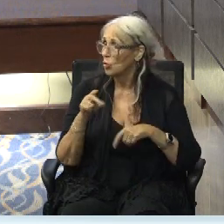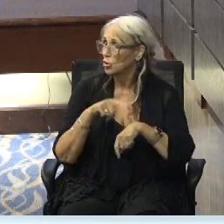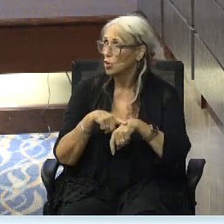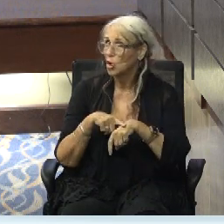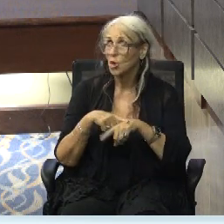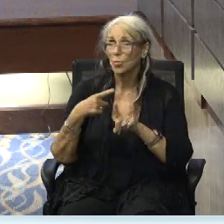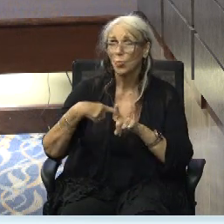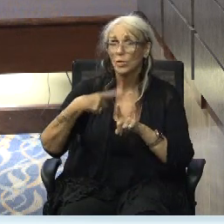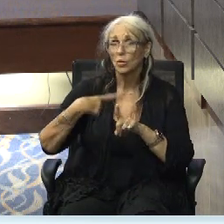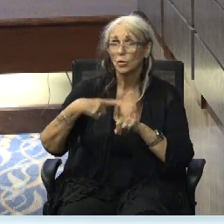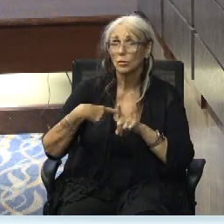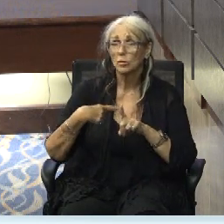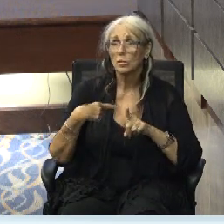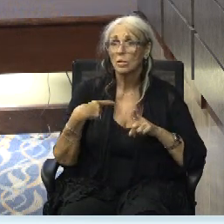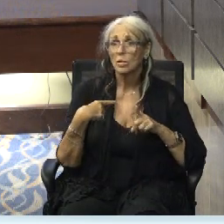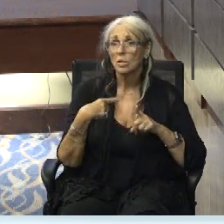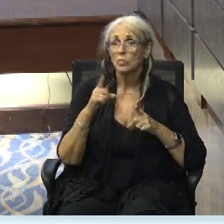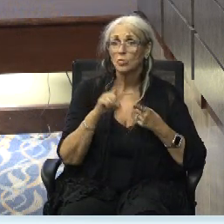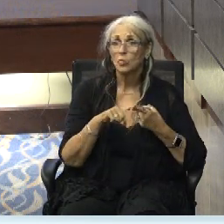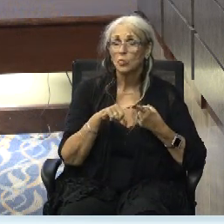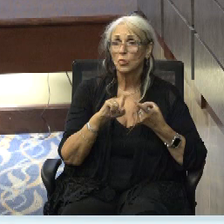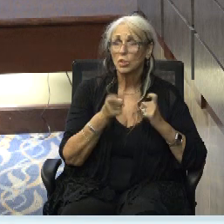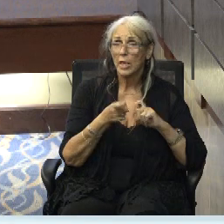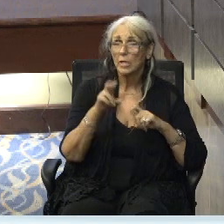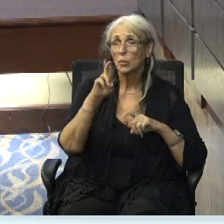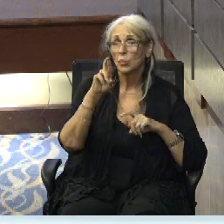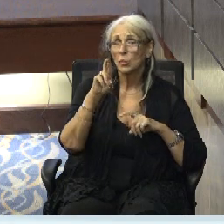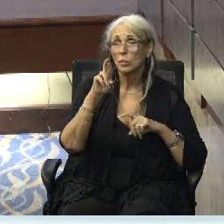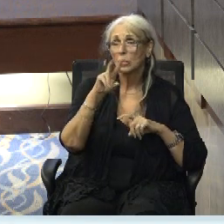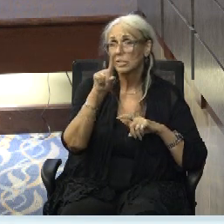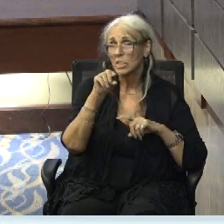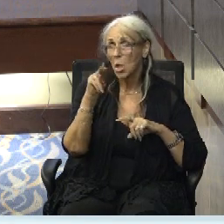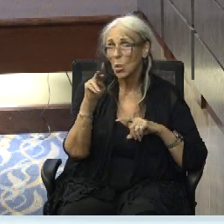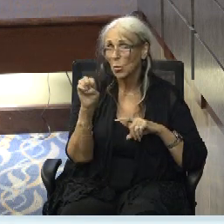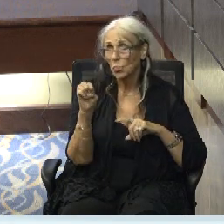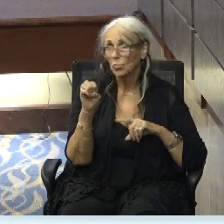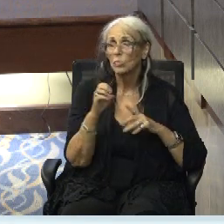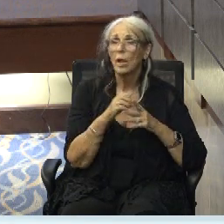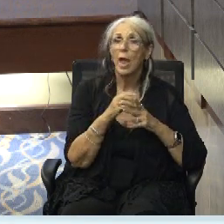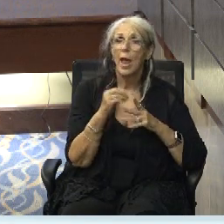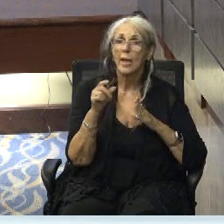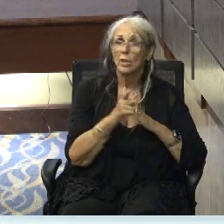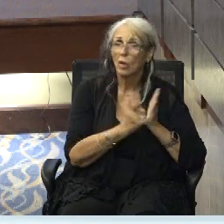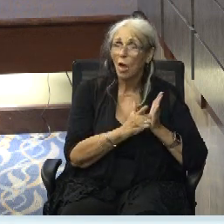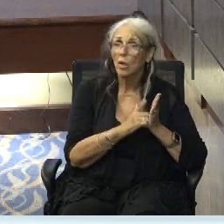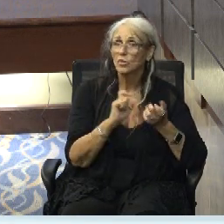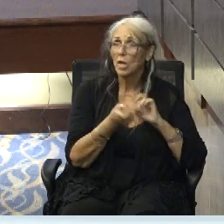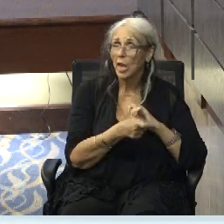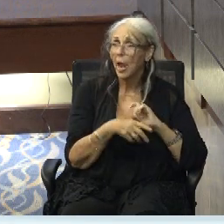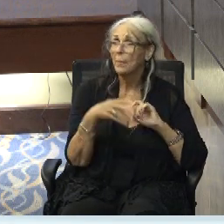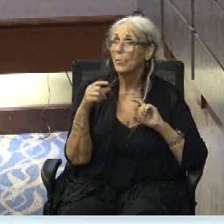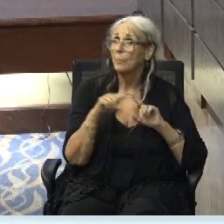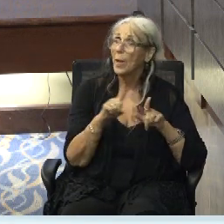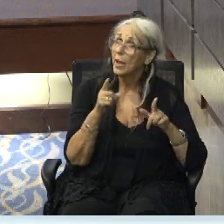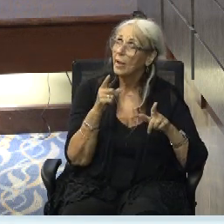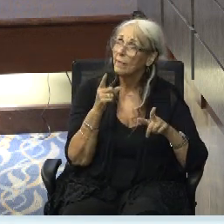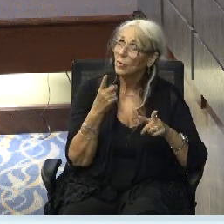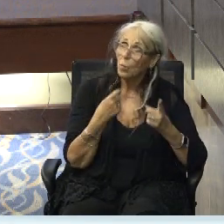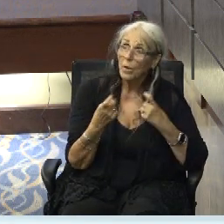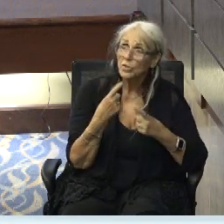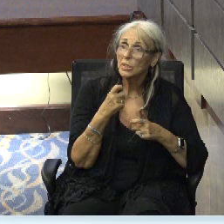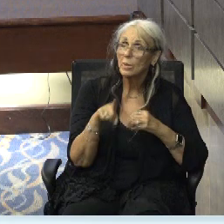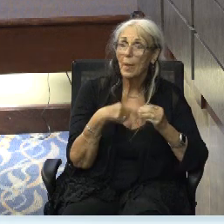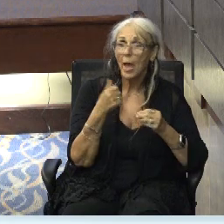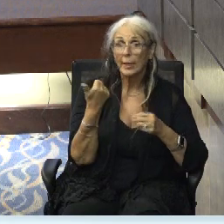rentals, 2 rezonings, 3 abandonments, and an ordinance change. And I'll highlight 3 of them, but if you have questions about any of